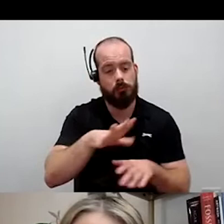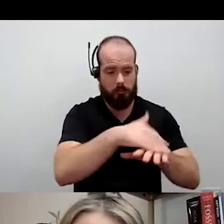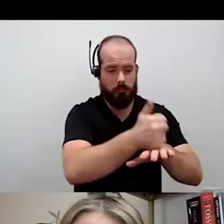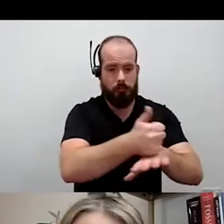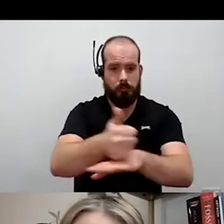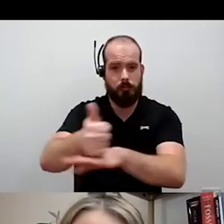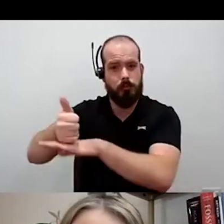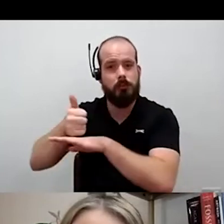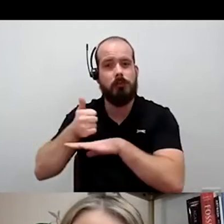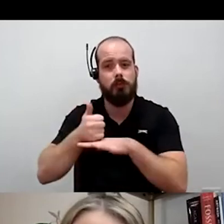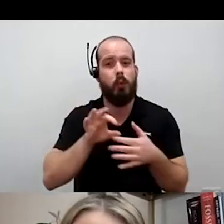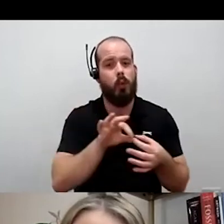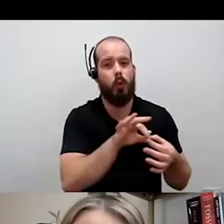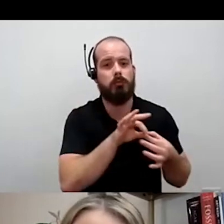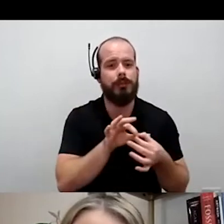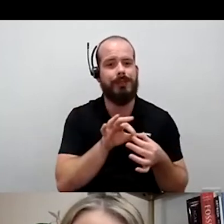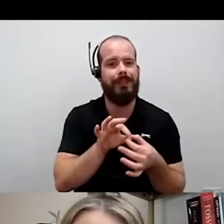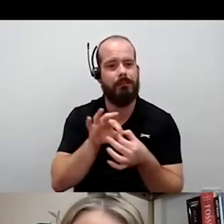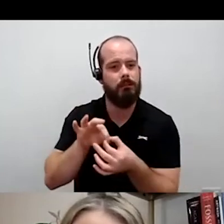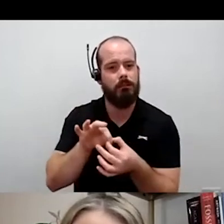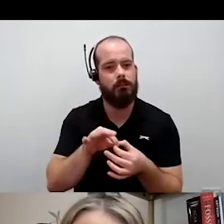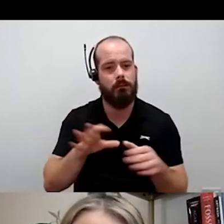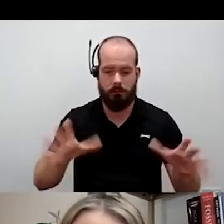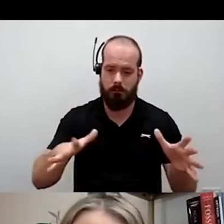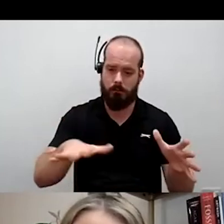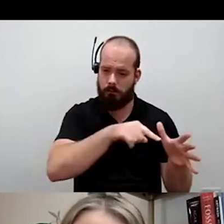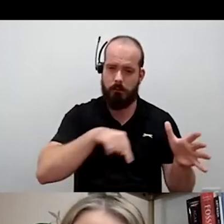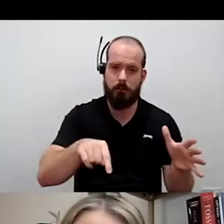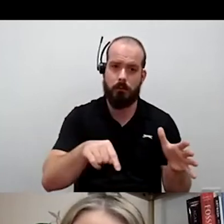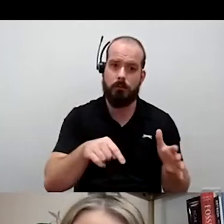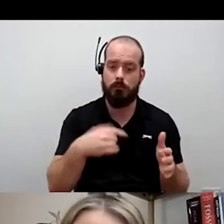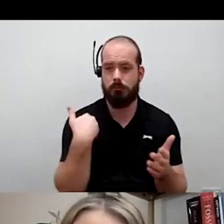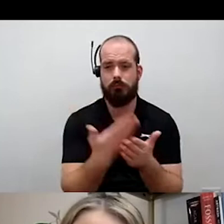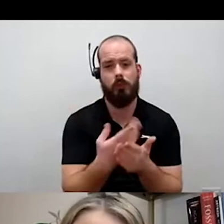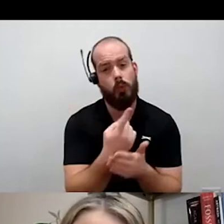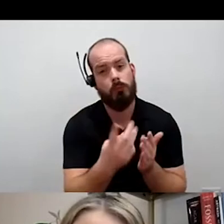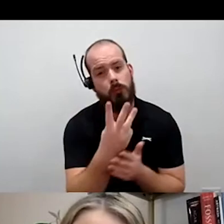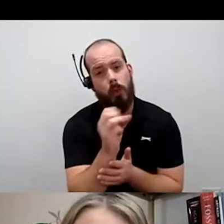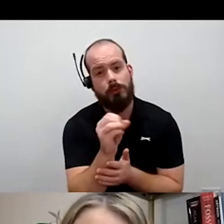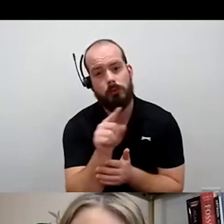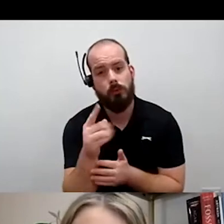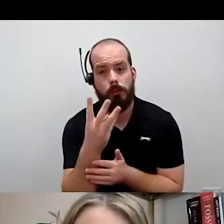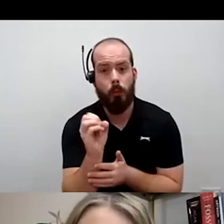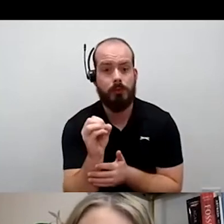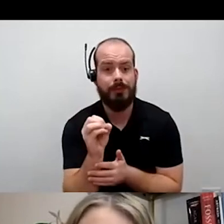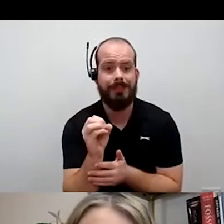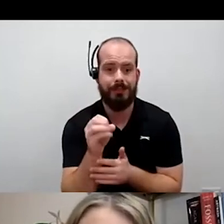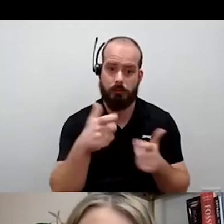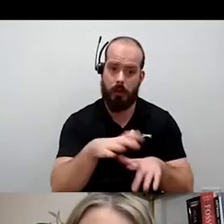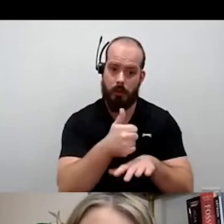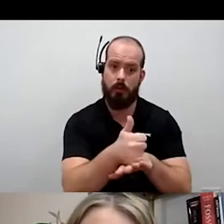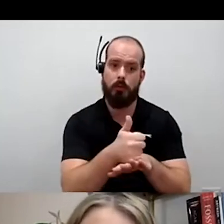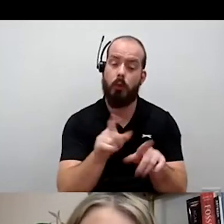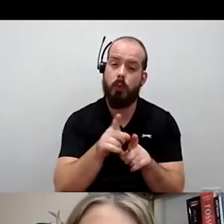in Germany. Of them, about 30 or 40 still survive. But we also find these old ones in the north